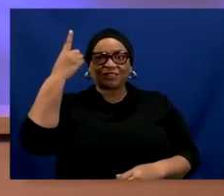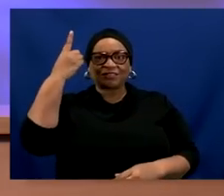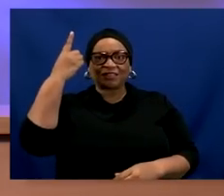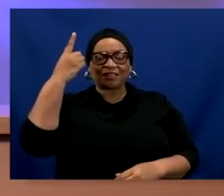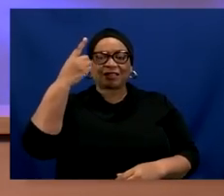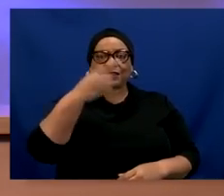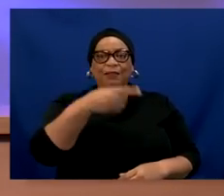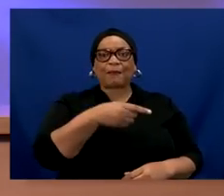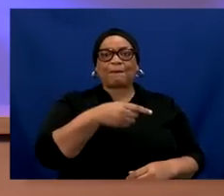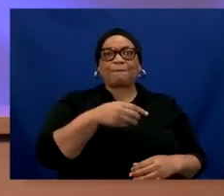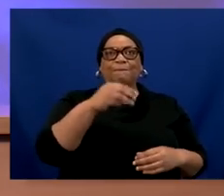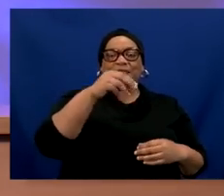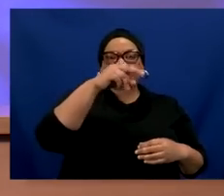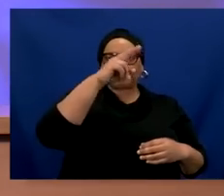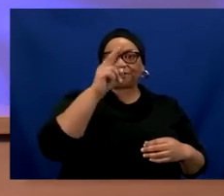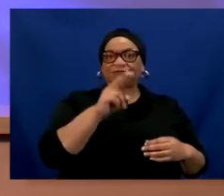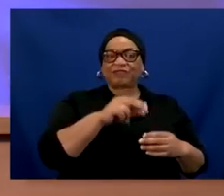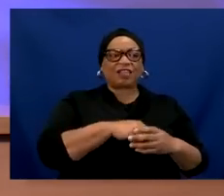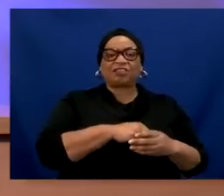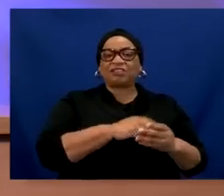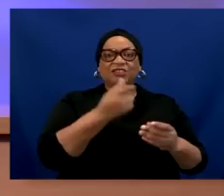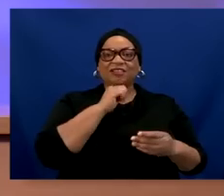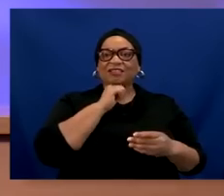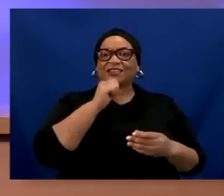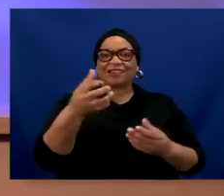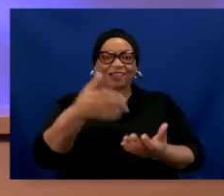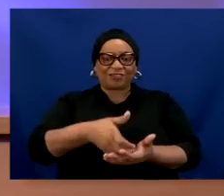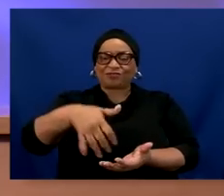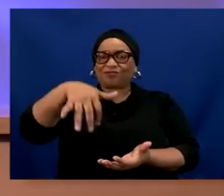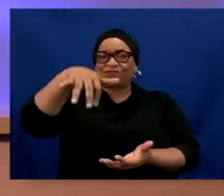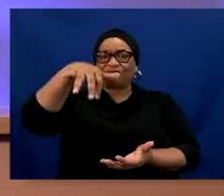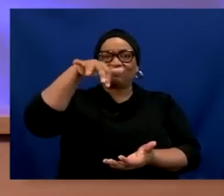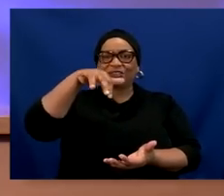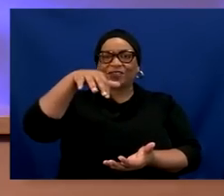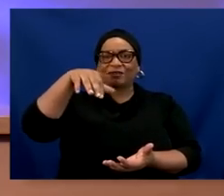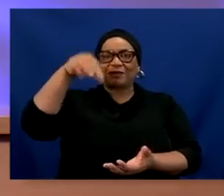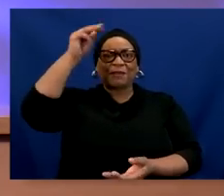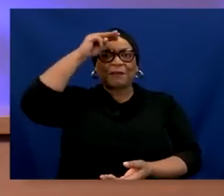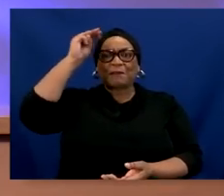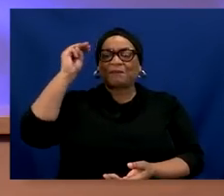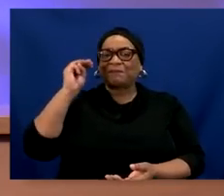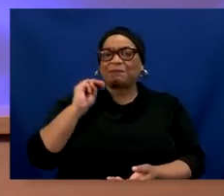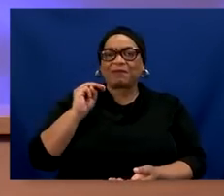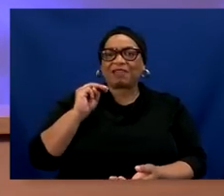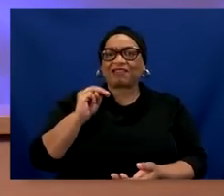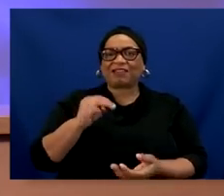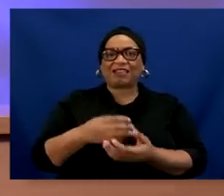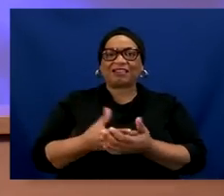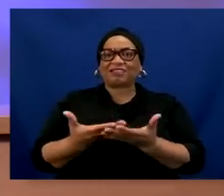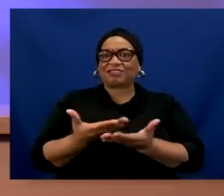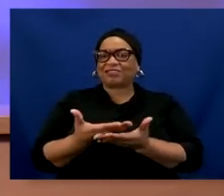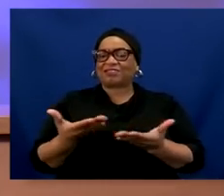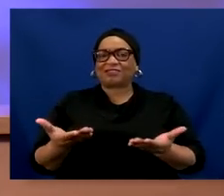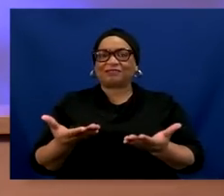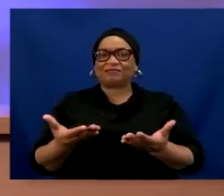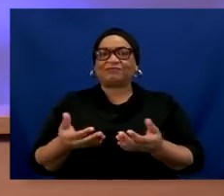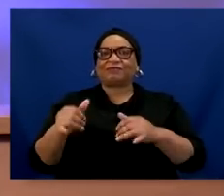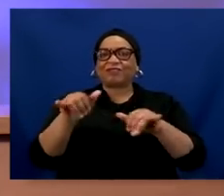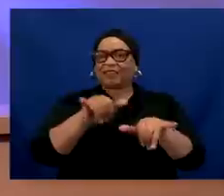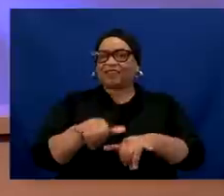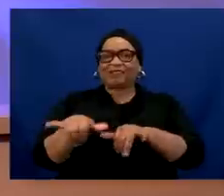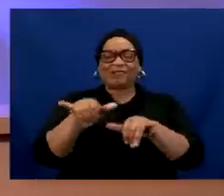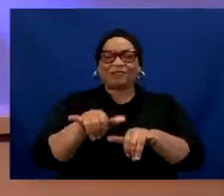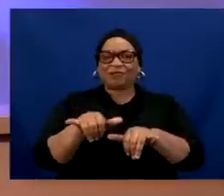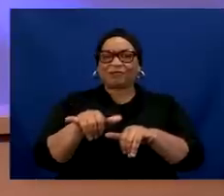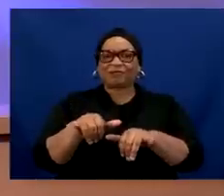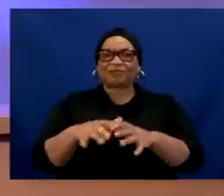what most would call a peasant girl. She's not of significant means and resources. She's a young girl, probably